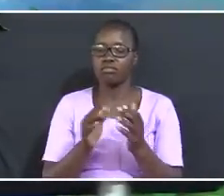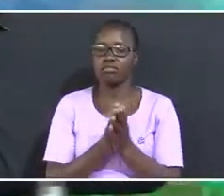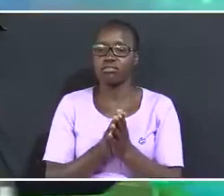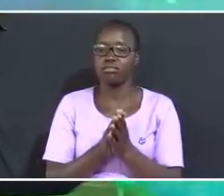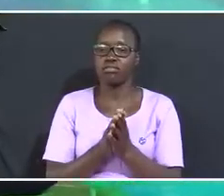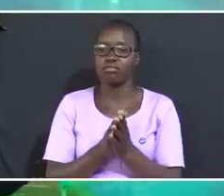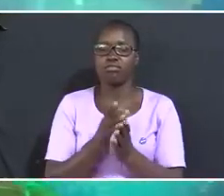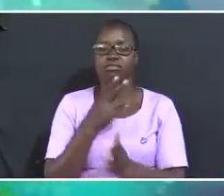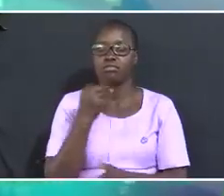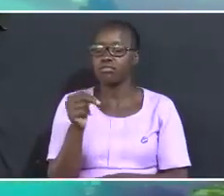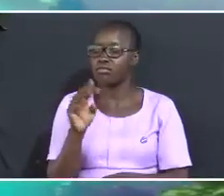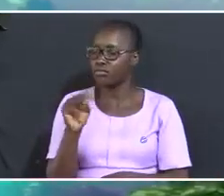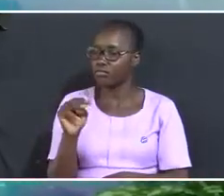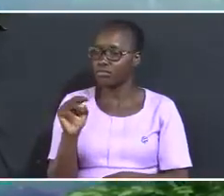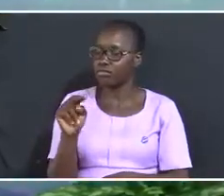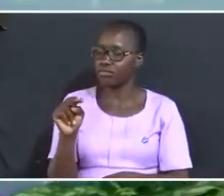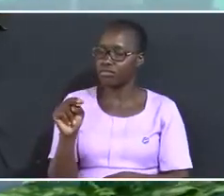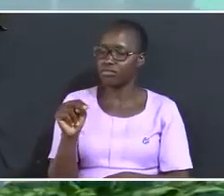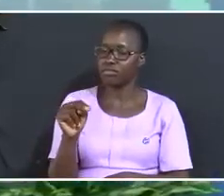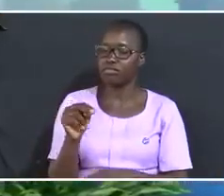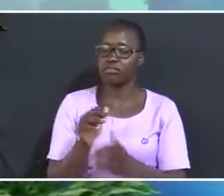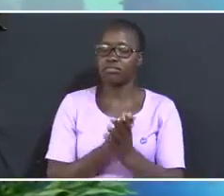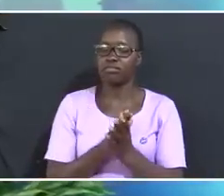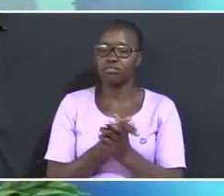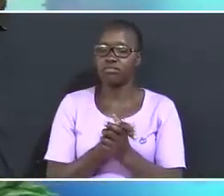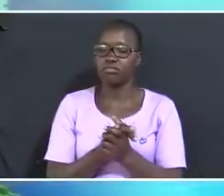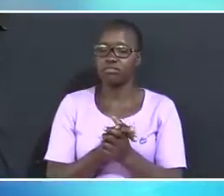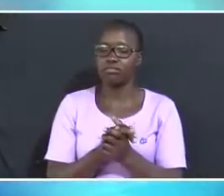no. In Kenya, we are about